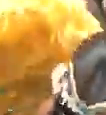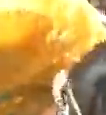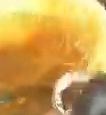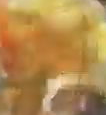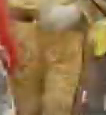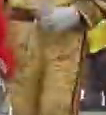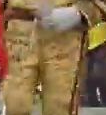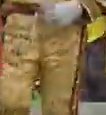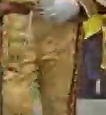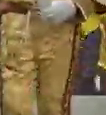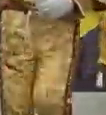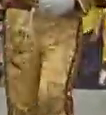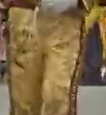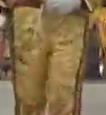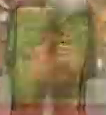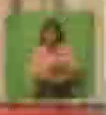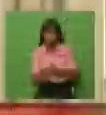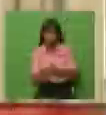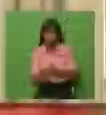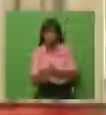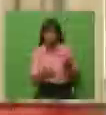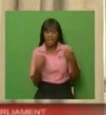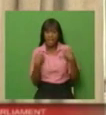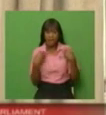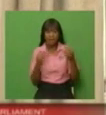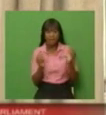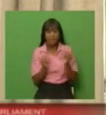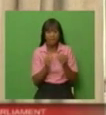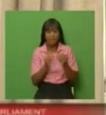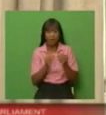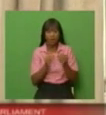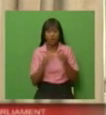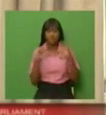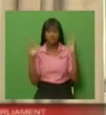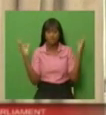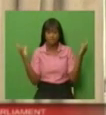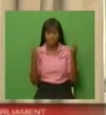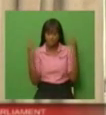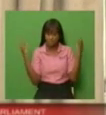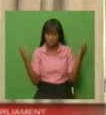at creating more festivals. We see festivals as